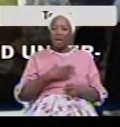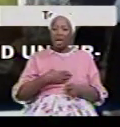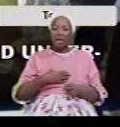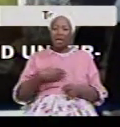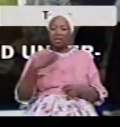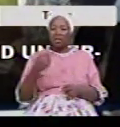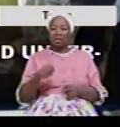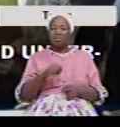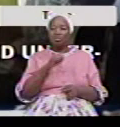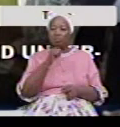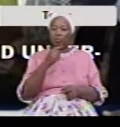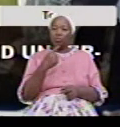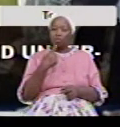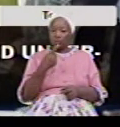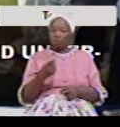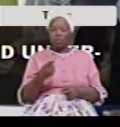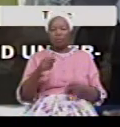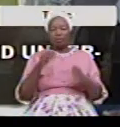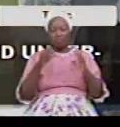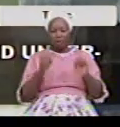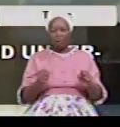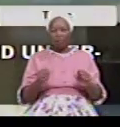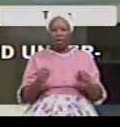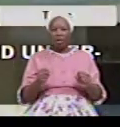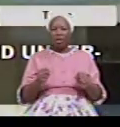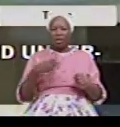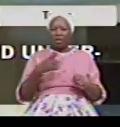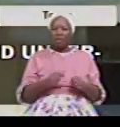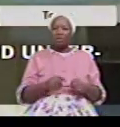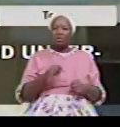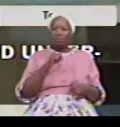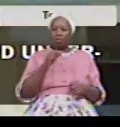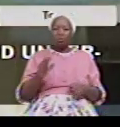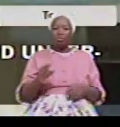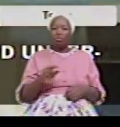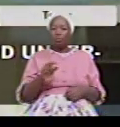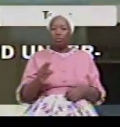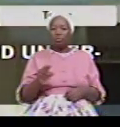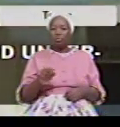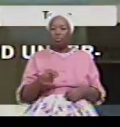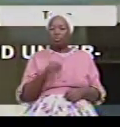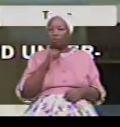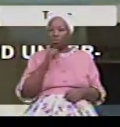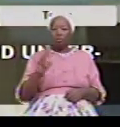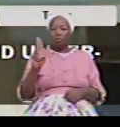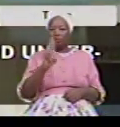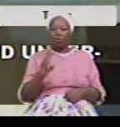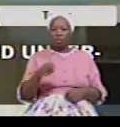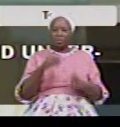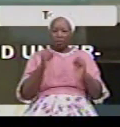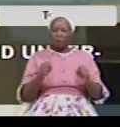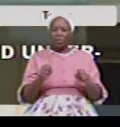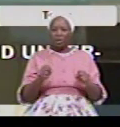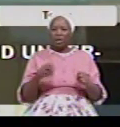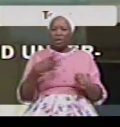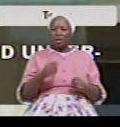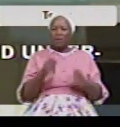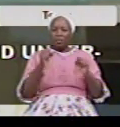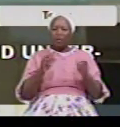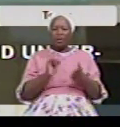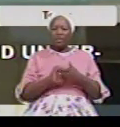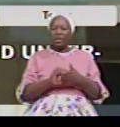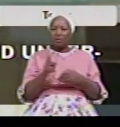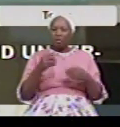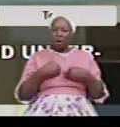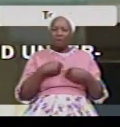power, the untapped power, the underutilized power,